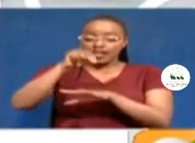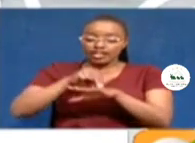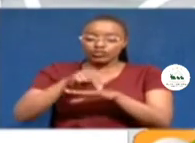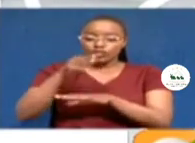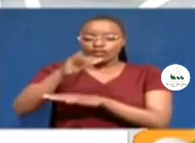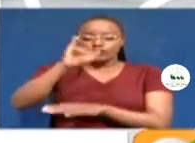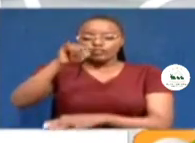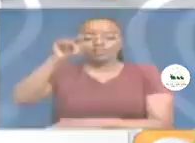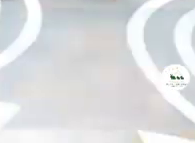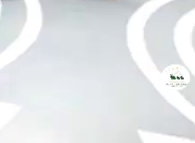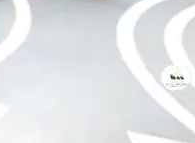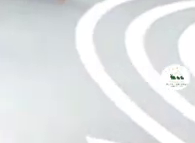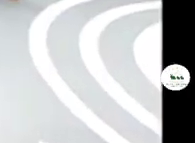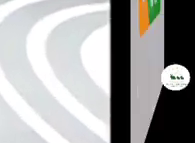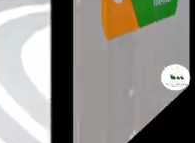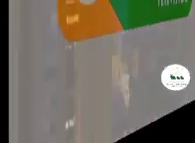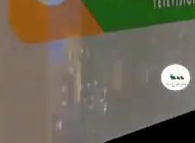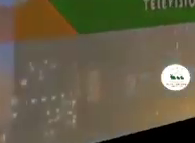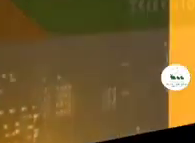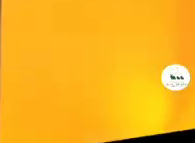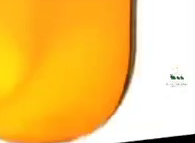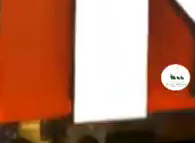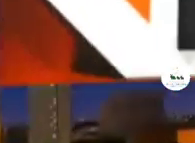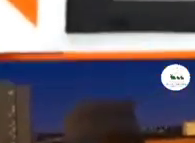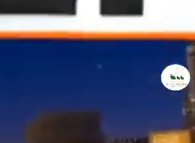here on JK Live. Back in a moment.